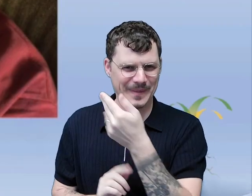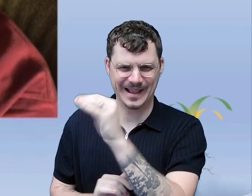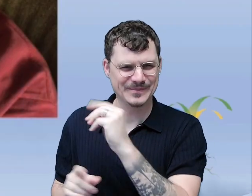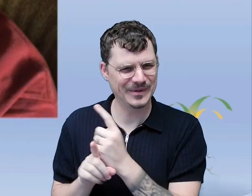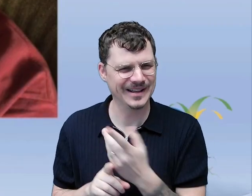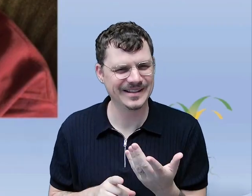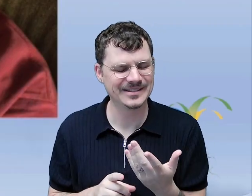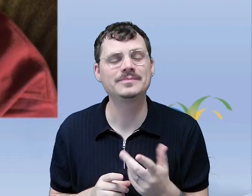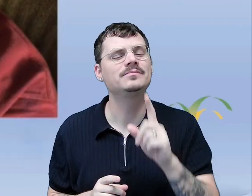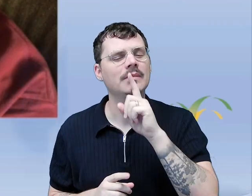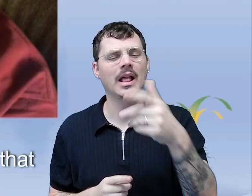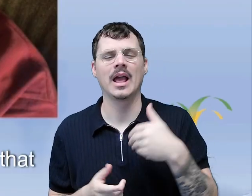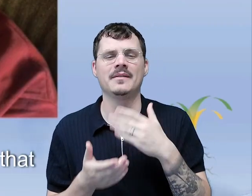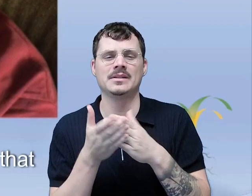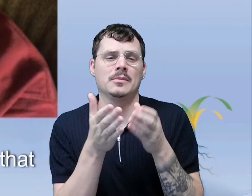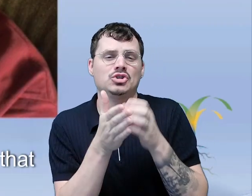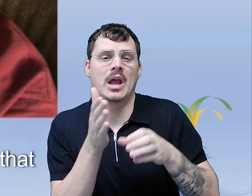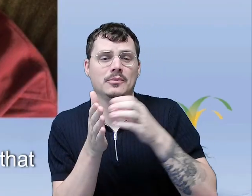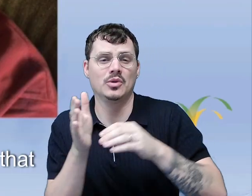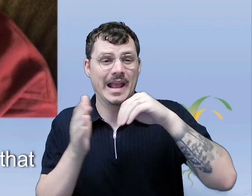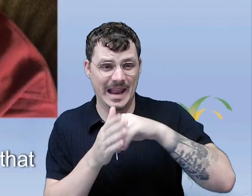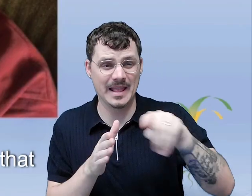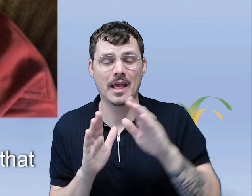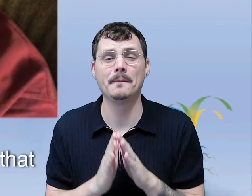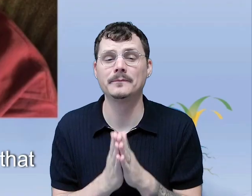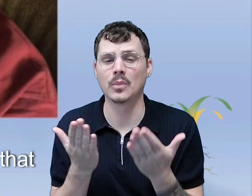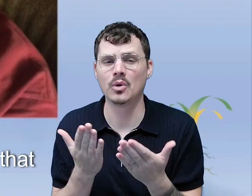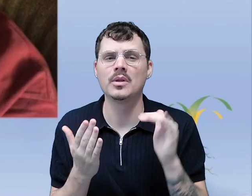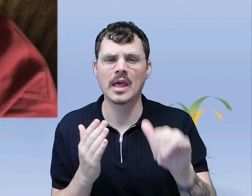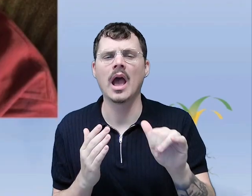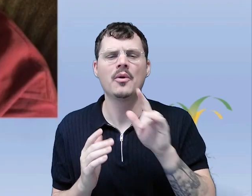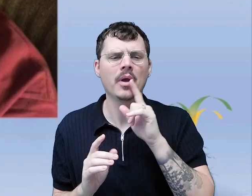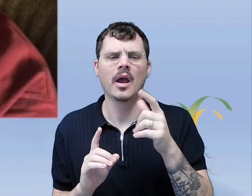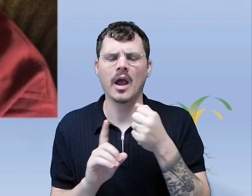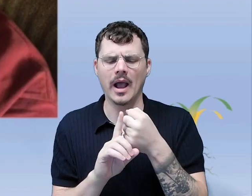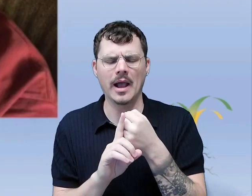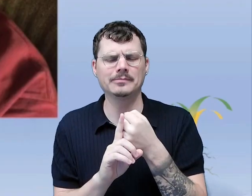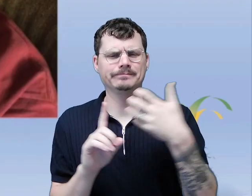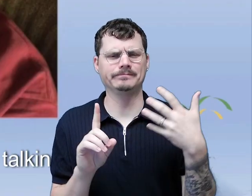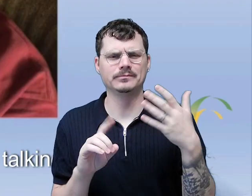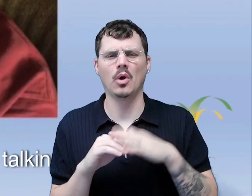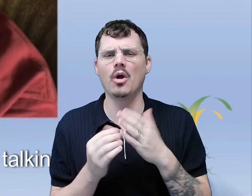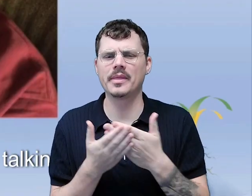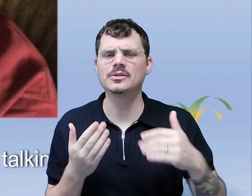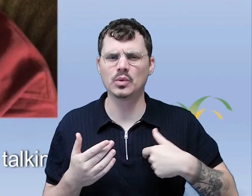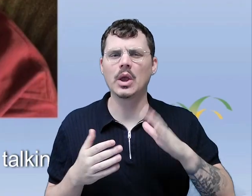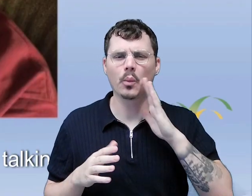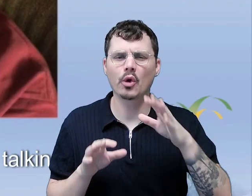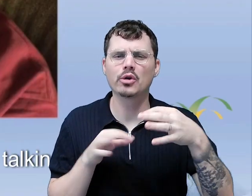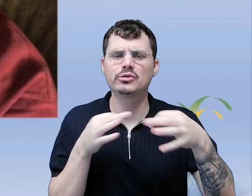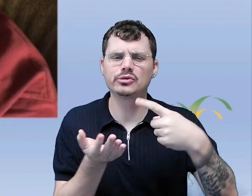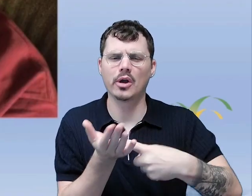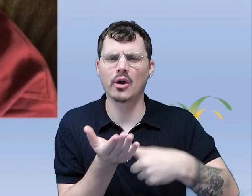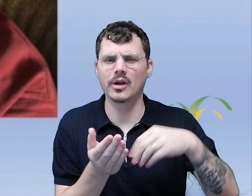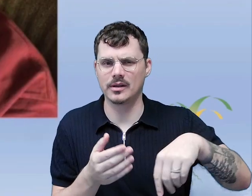from this man? There are chapters in the book that expand on some of the things that we'll be